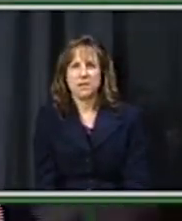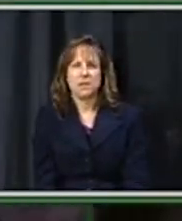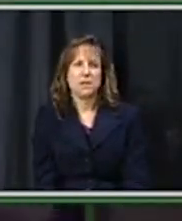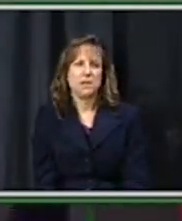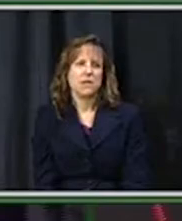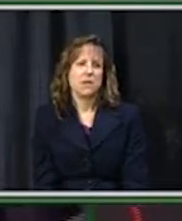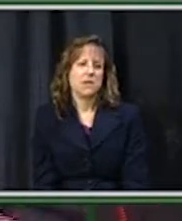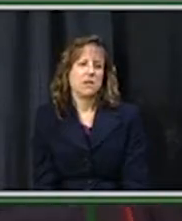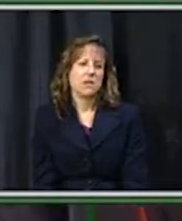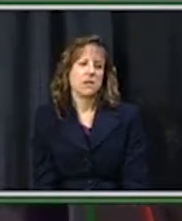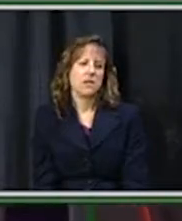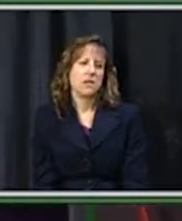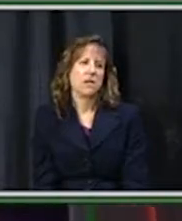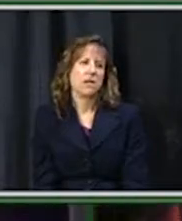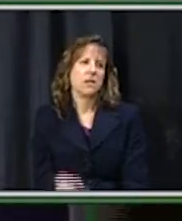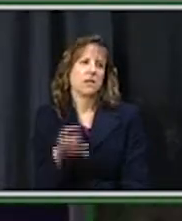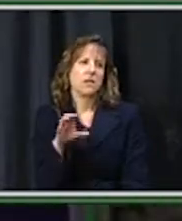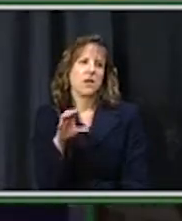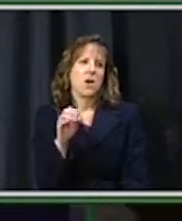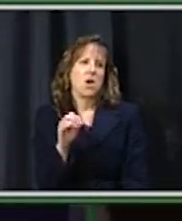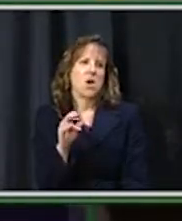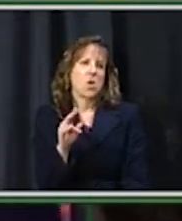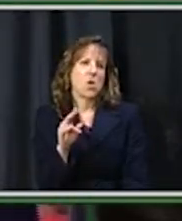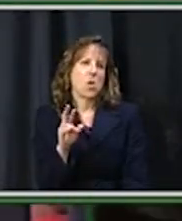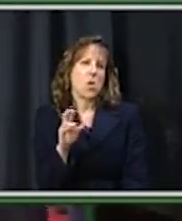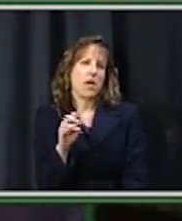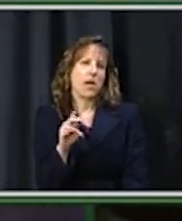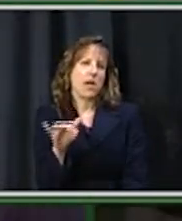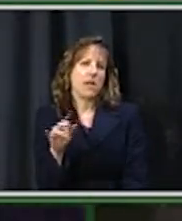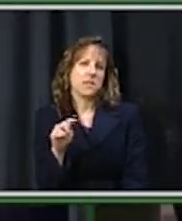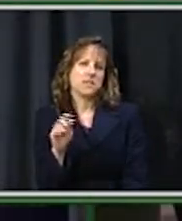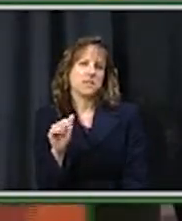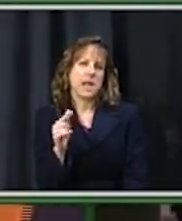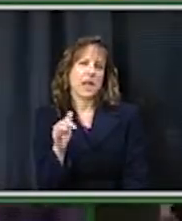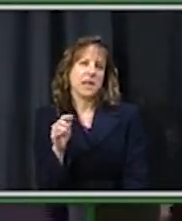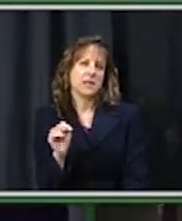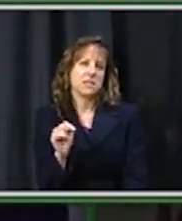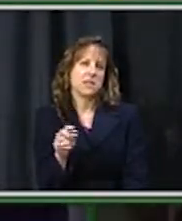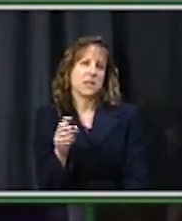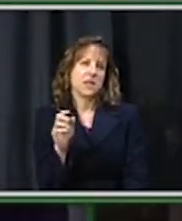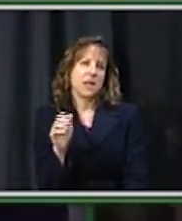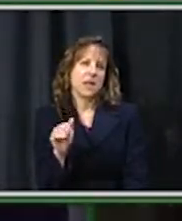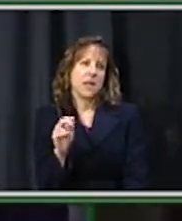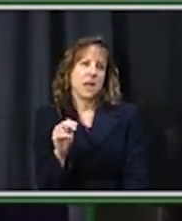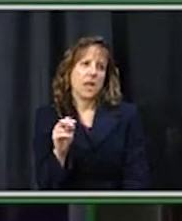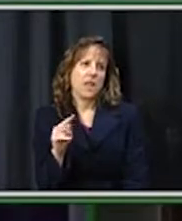Courtney Elise Tackett. Anthony Malachowskis.